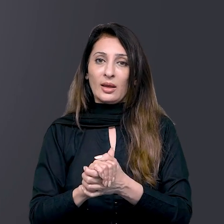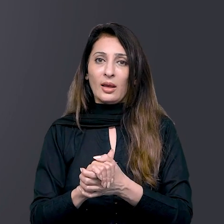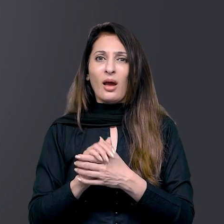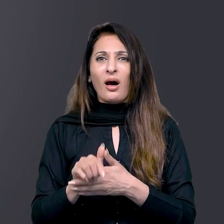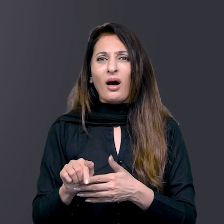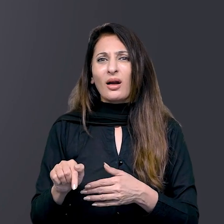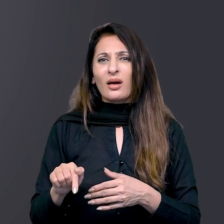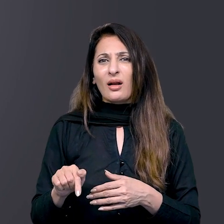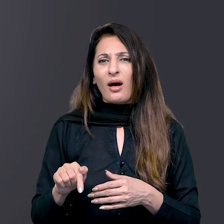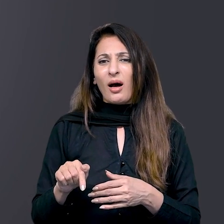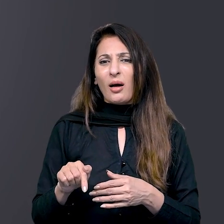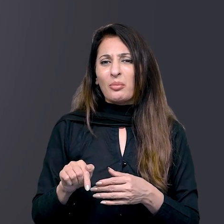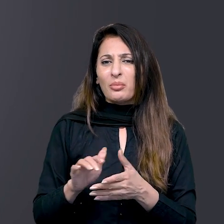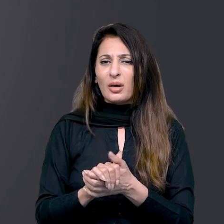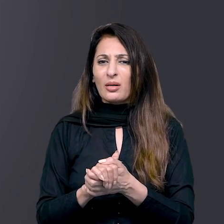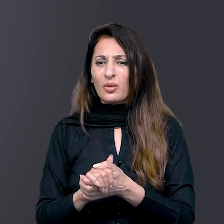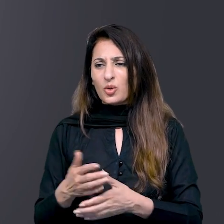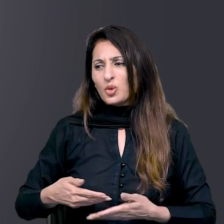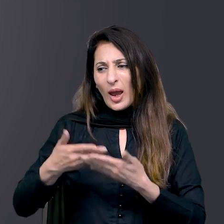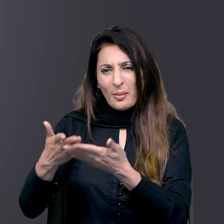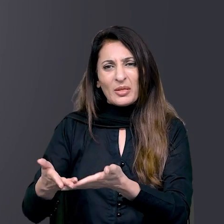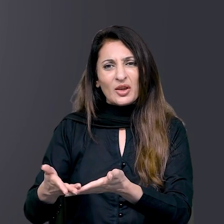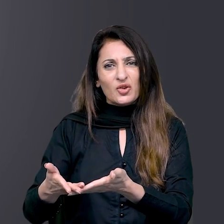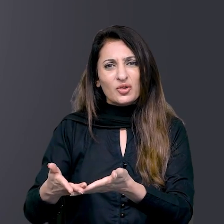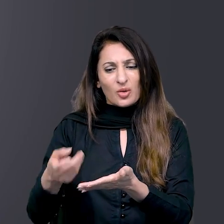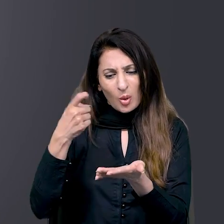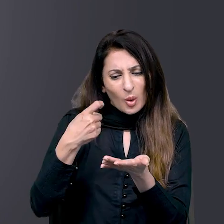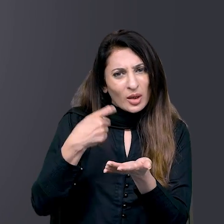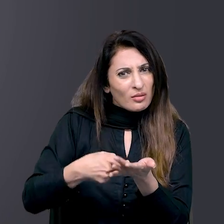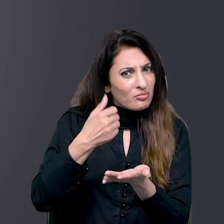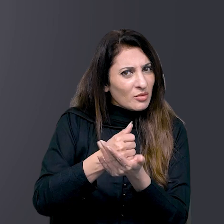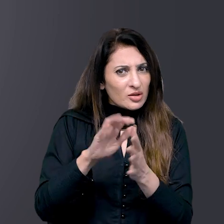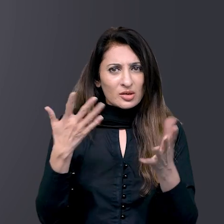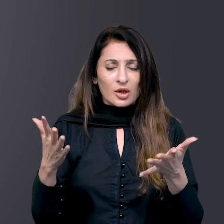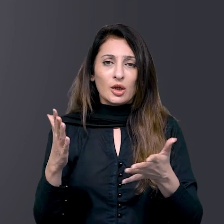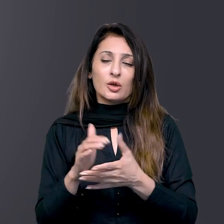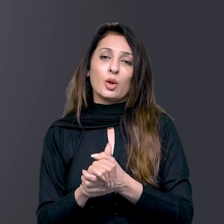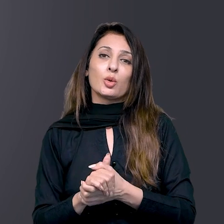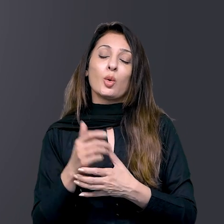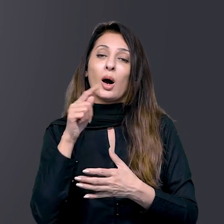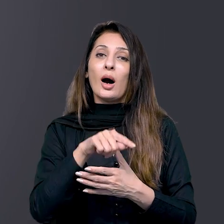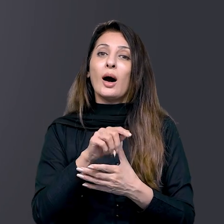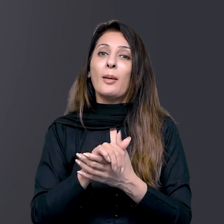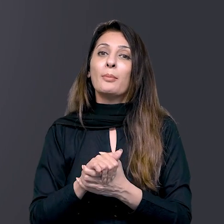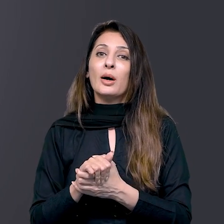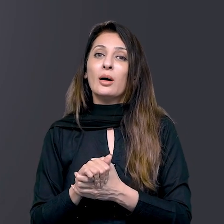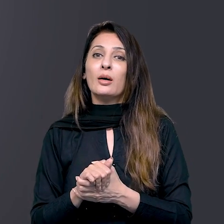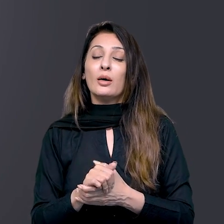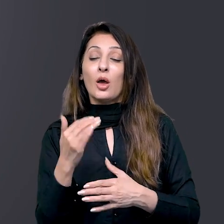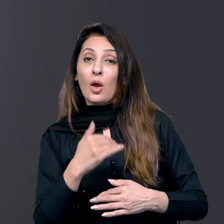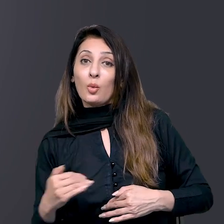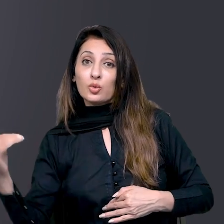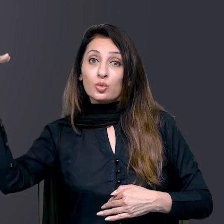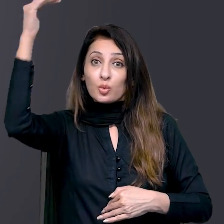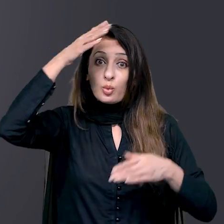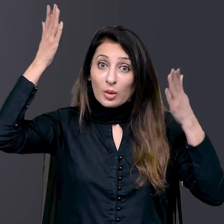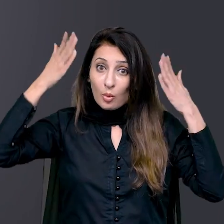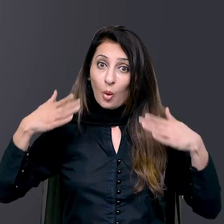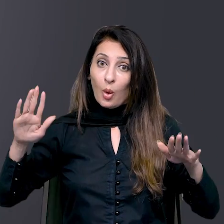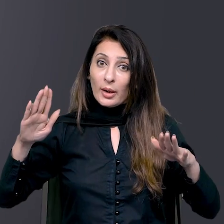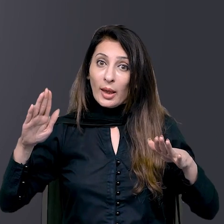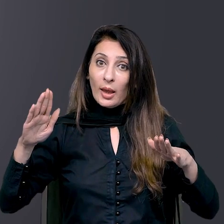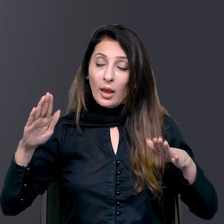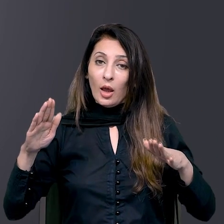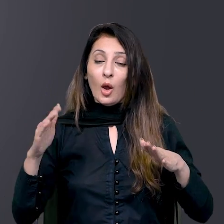Still, if you are unlucky with your case application and no case is registered, you may approach the Supreme Court